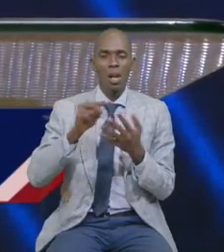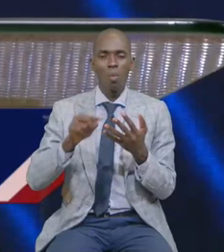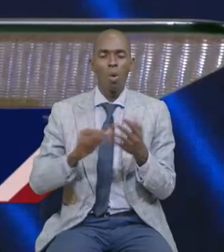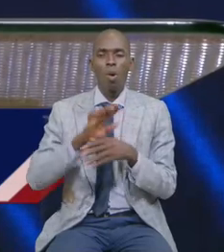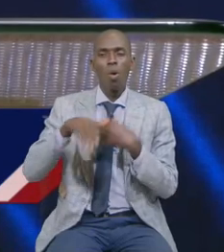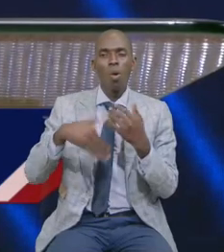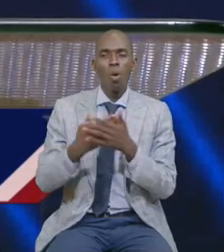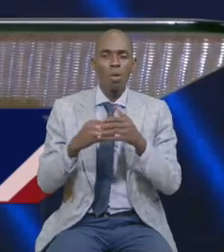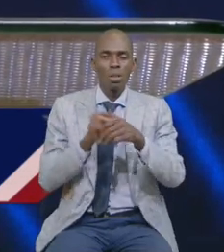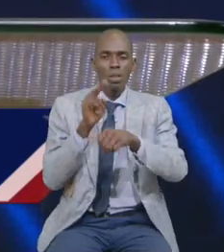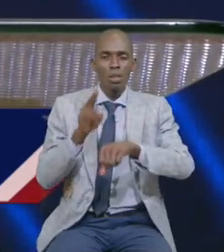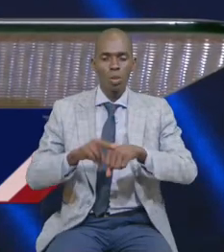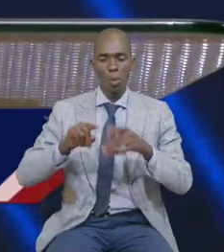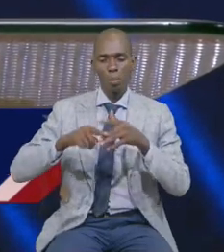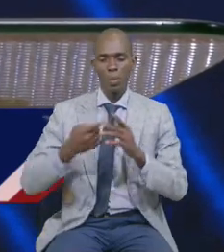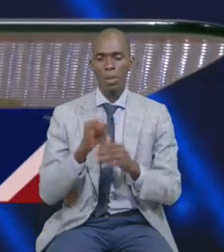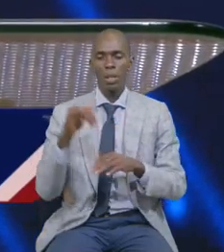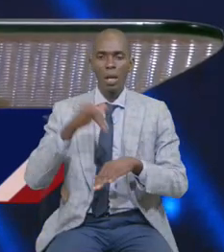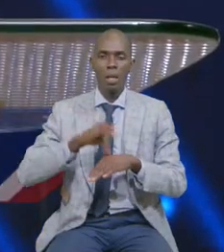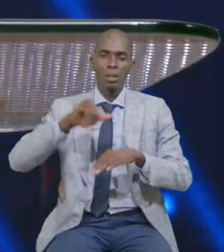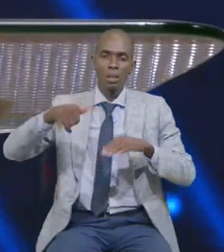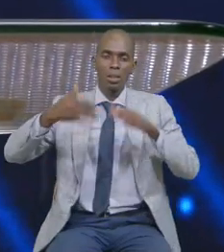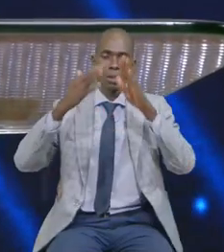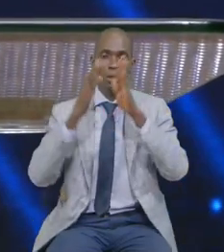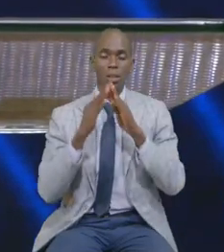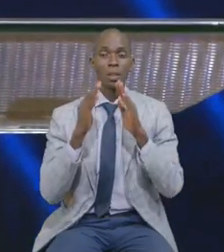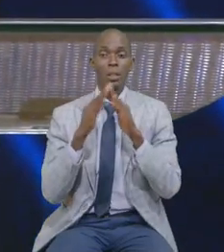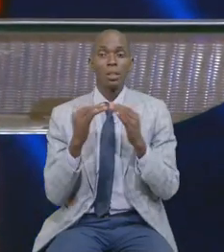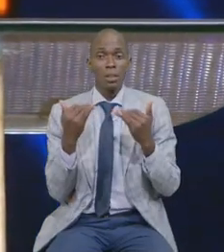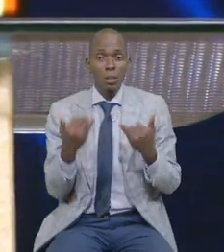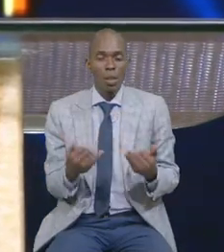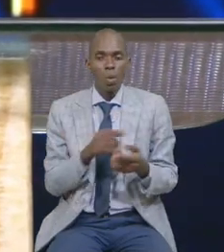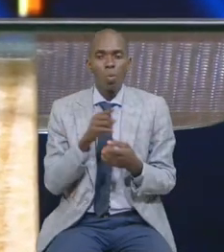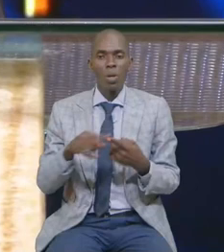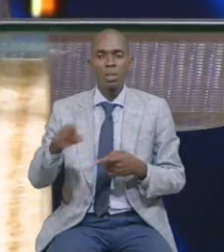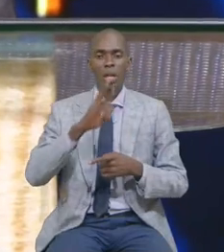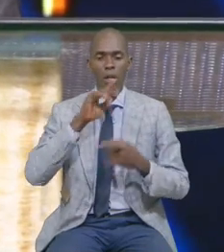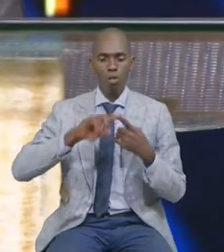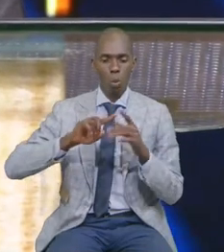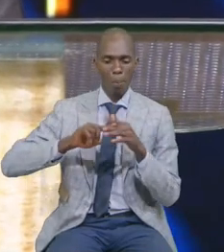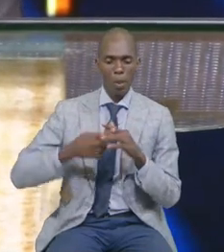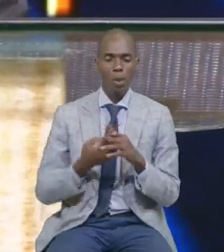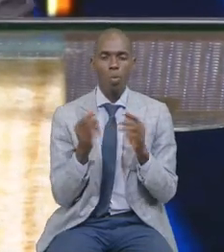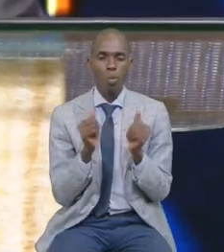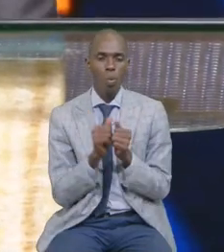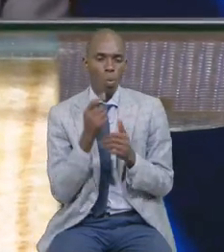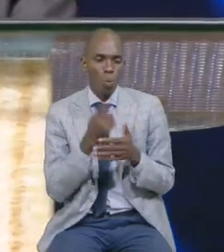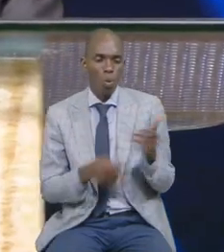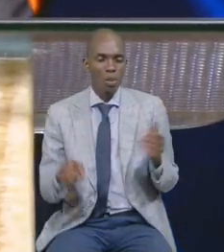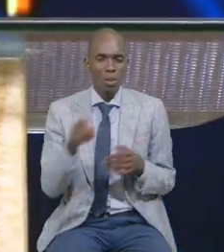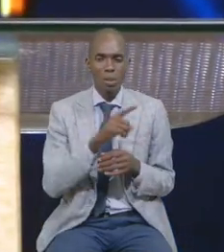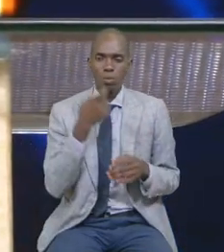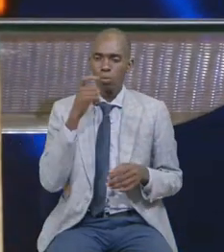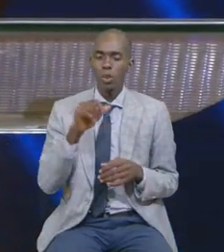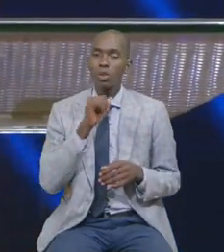beginning in a Jerusalem now where they were to begin was what they threatened them and they